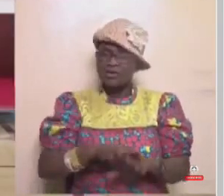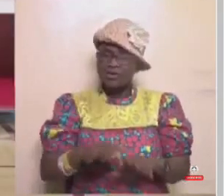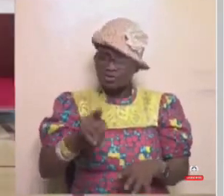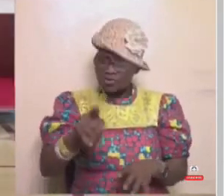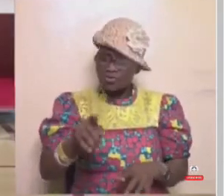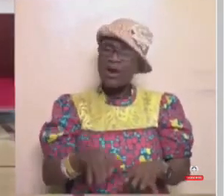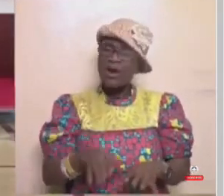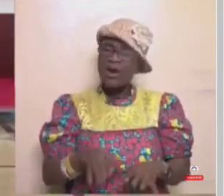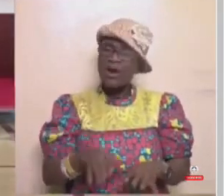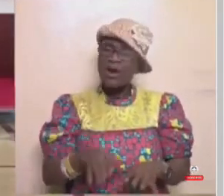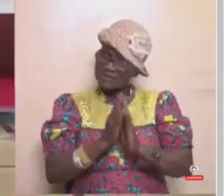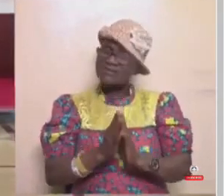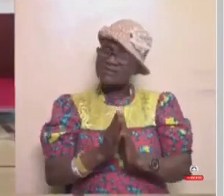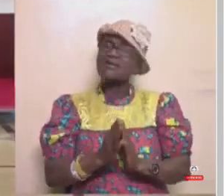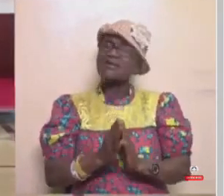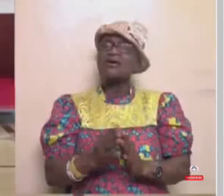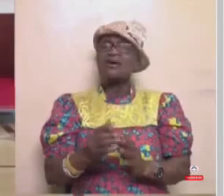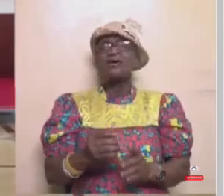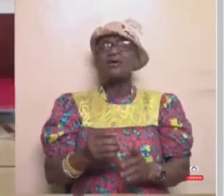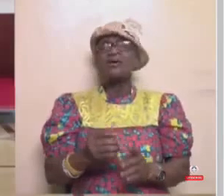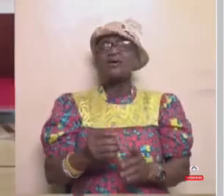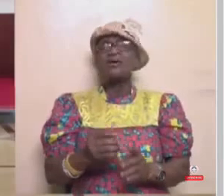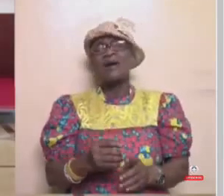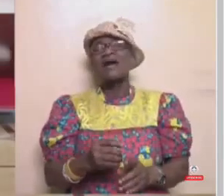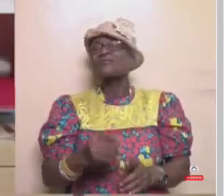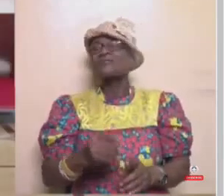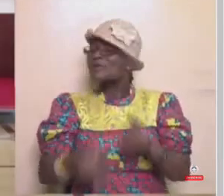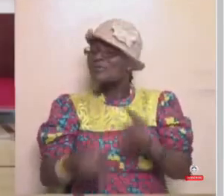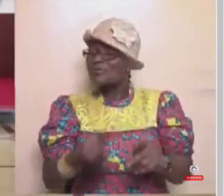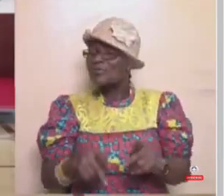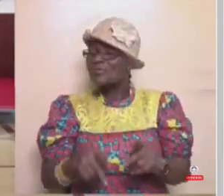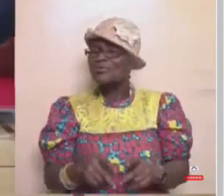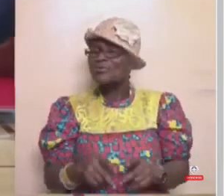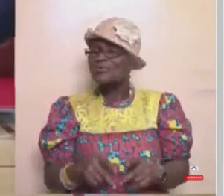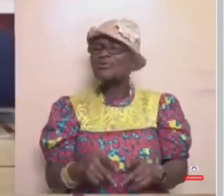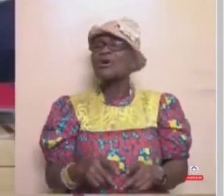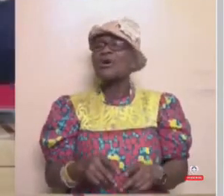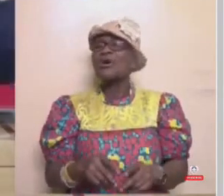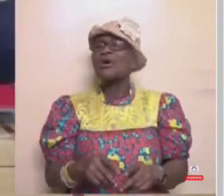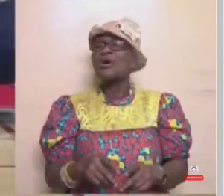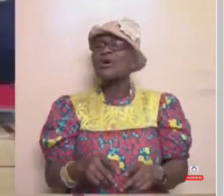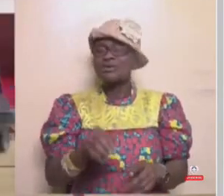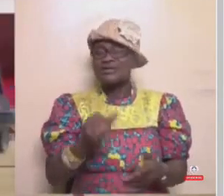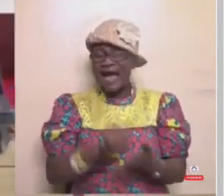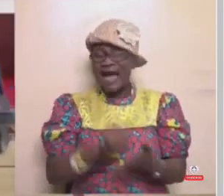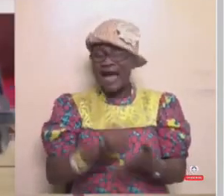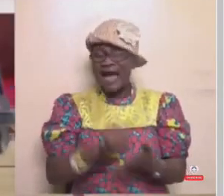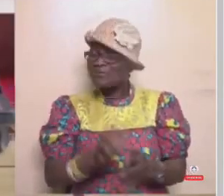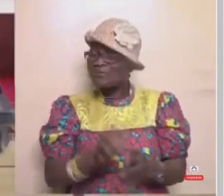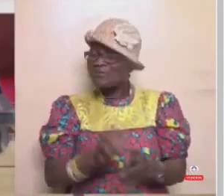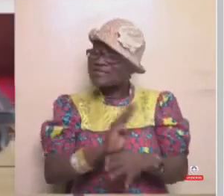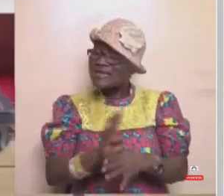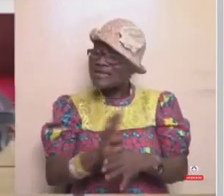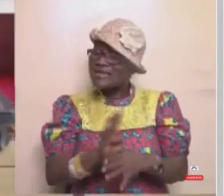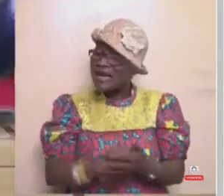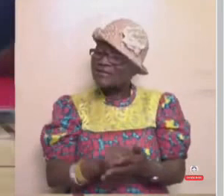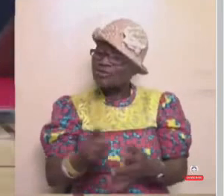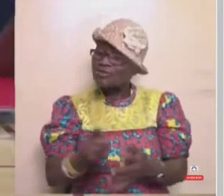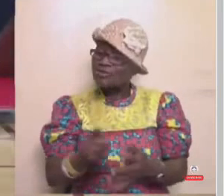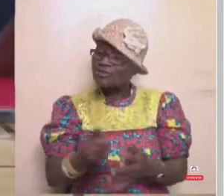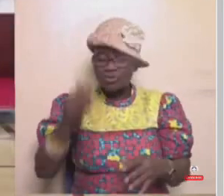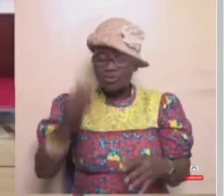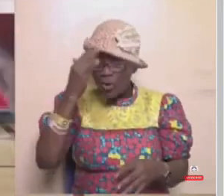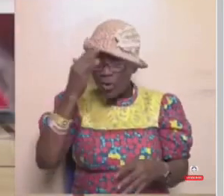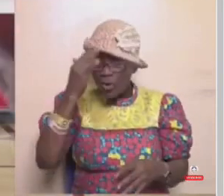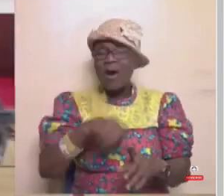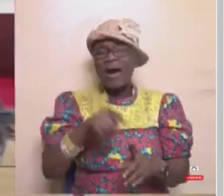some technical know-how you don't know about in that business. Why don't you consult those who know about it? Why